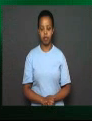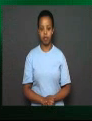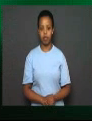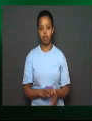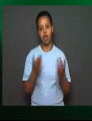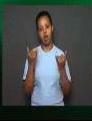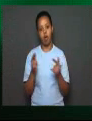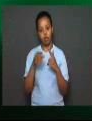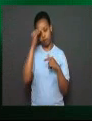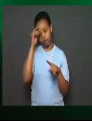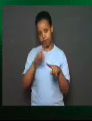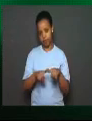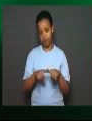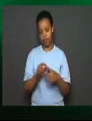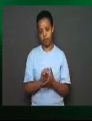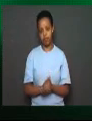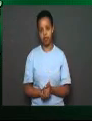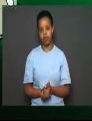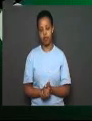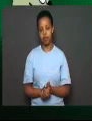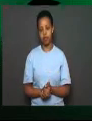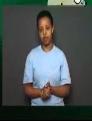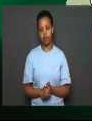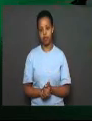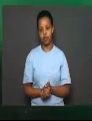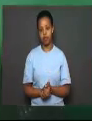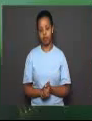Let's get back to our lesson.